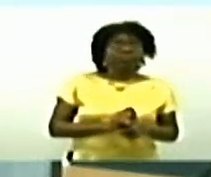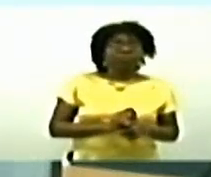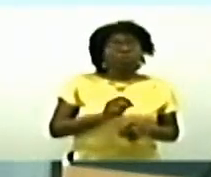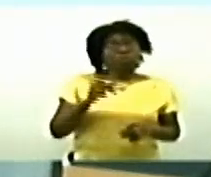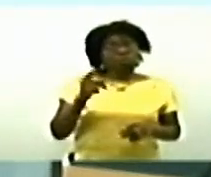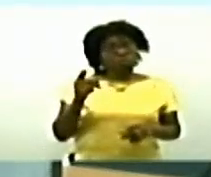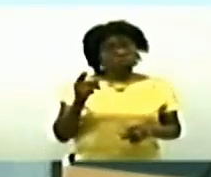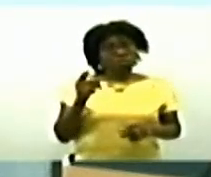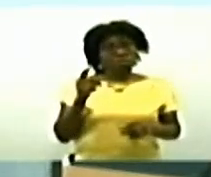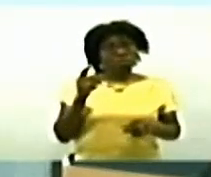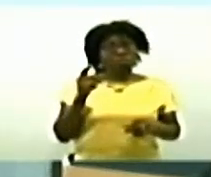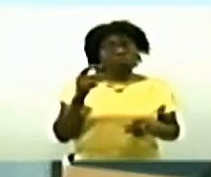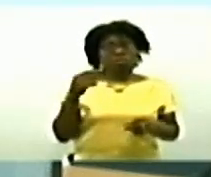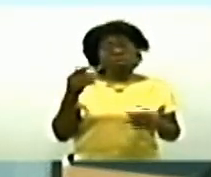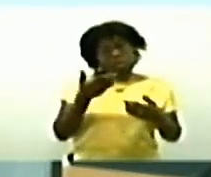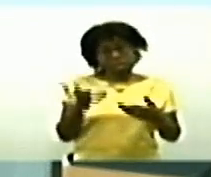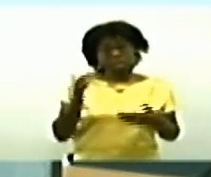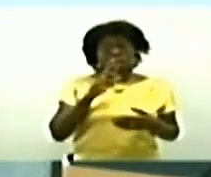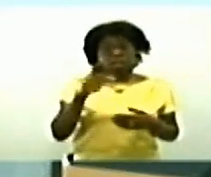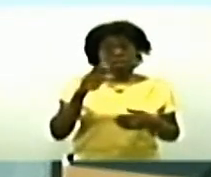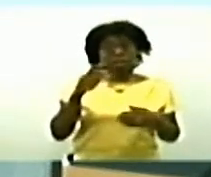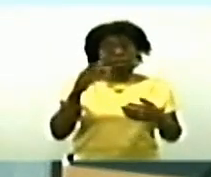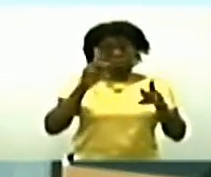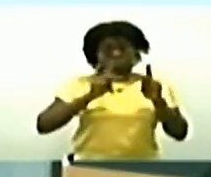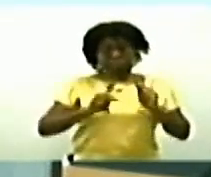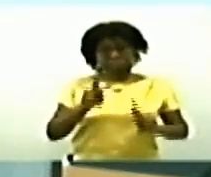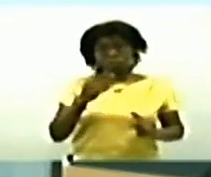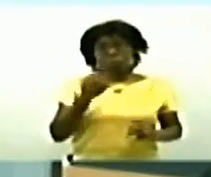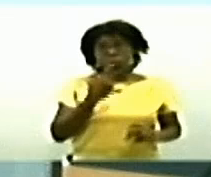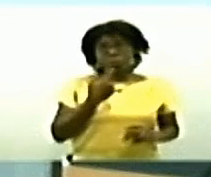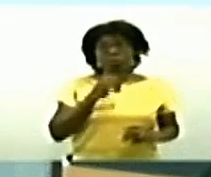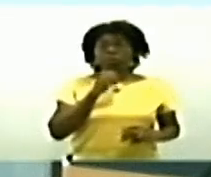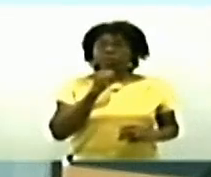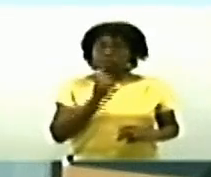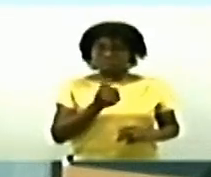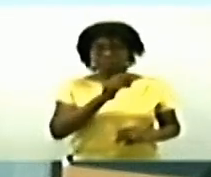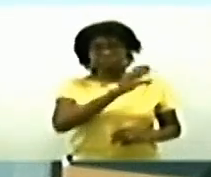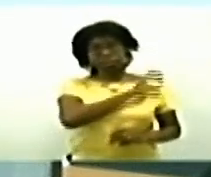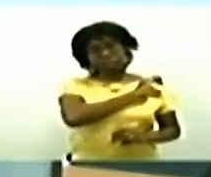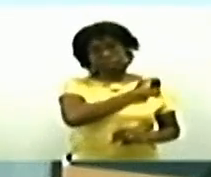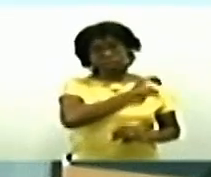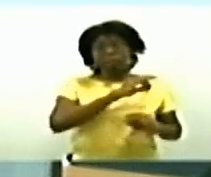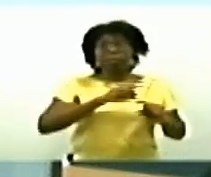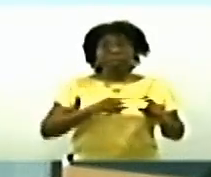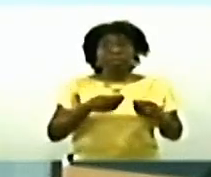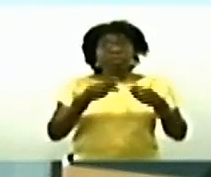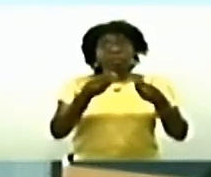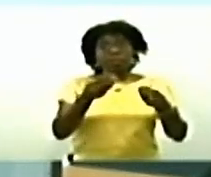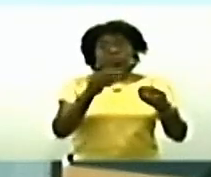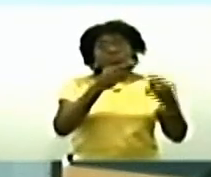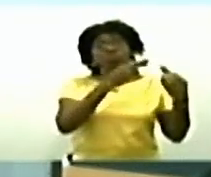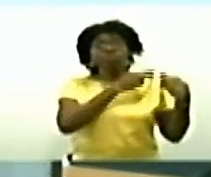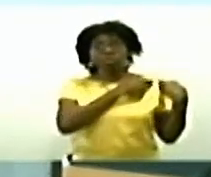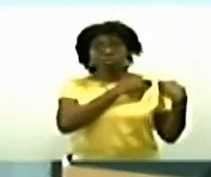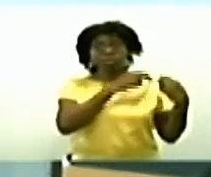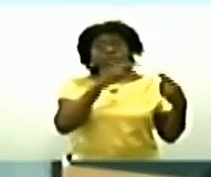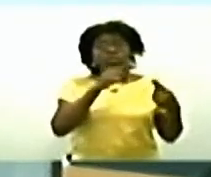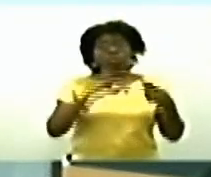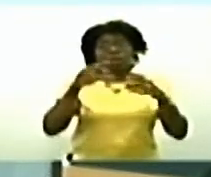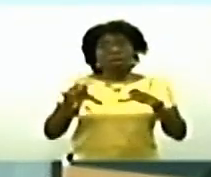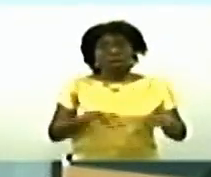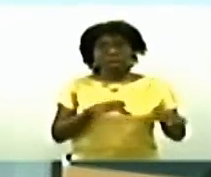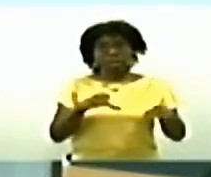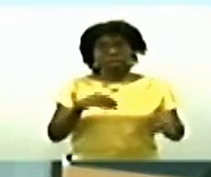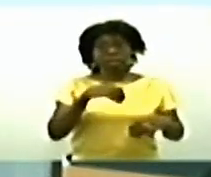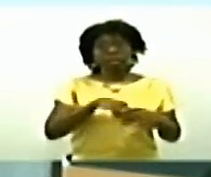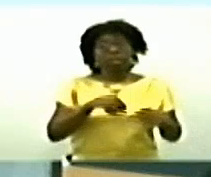have citizens who are not police officers, but are given responsibility to act in